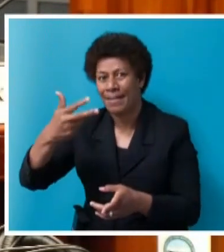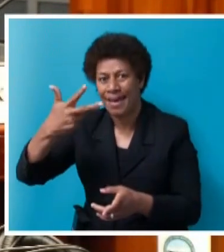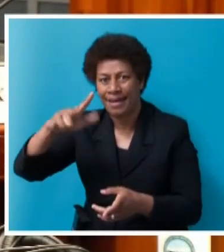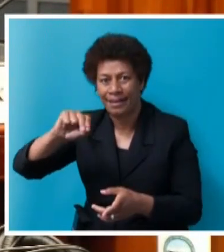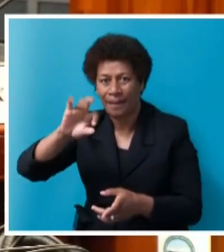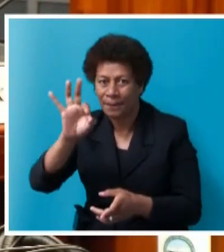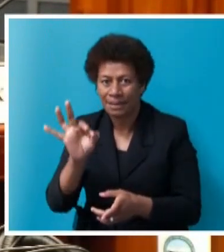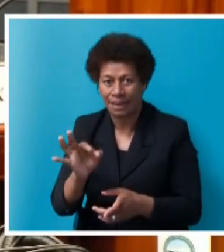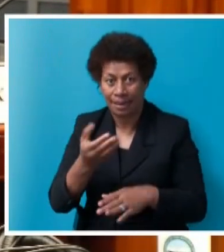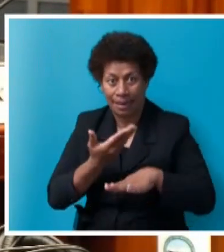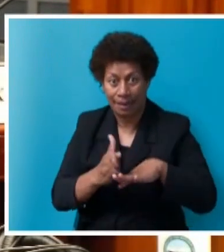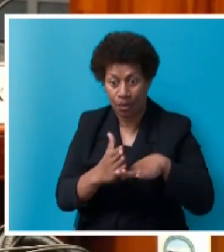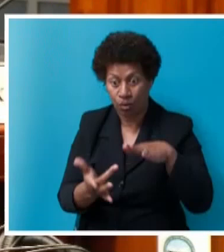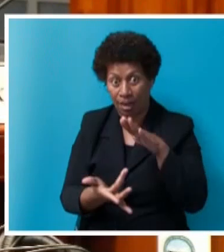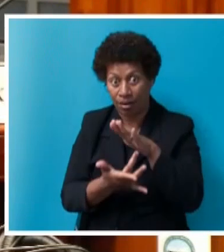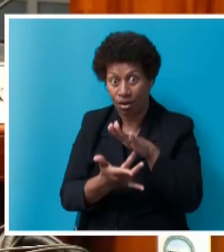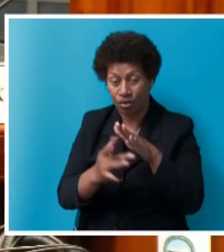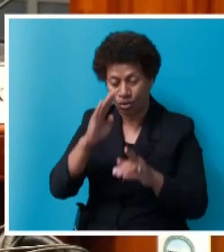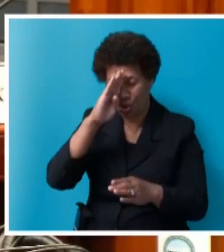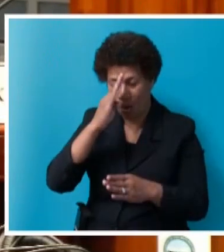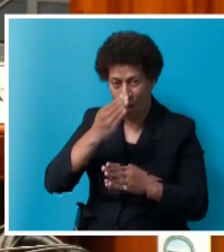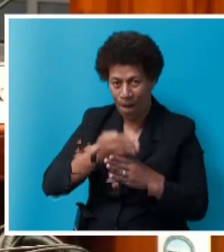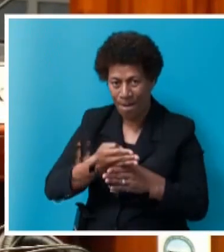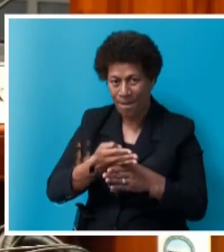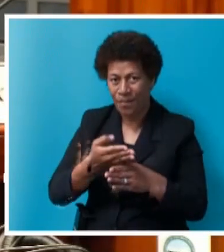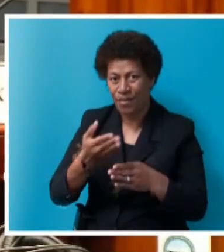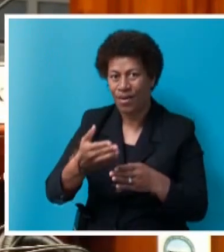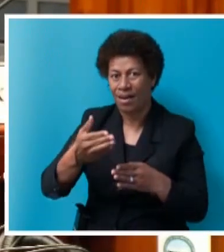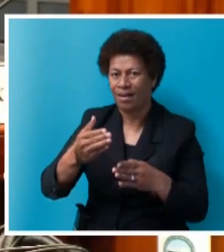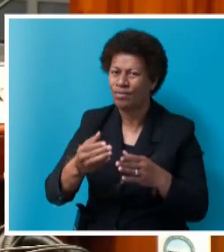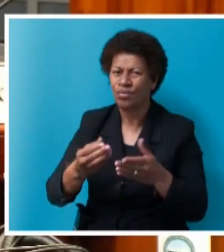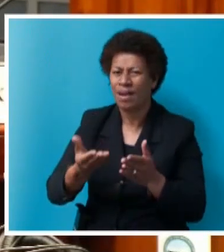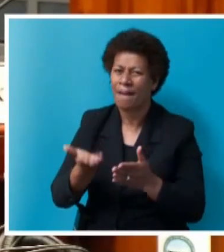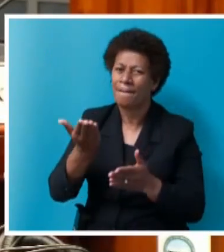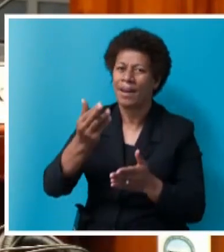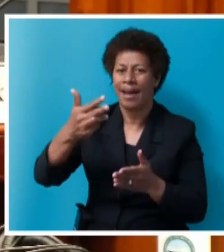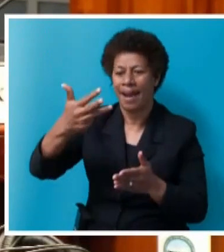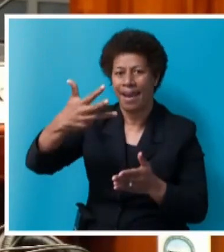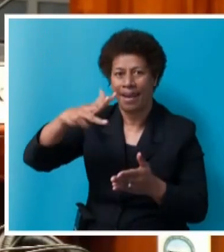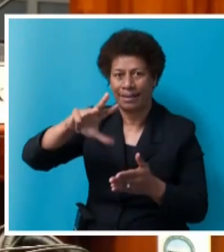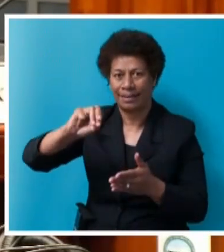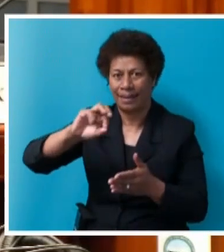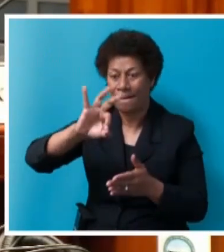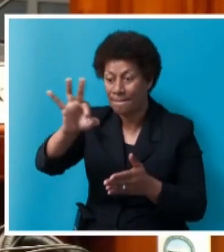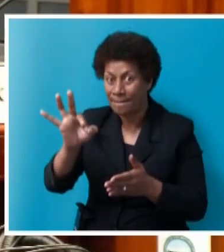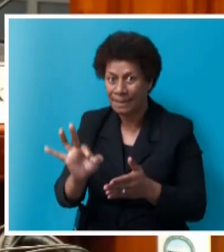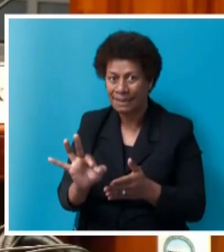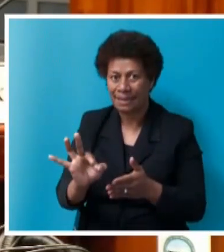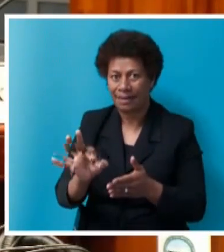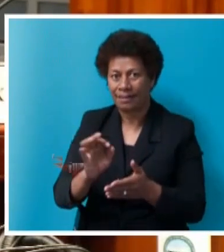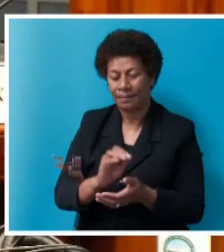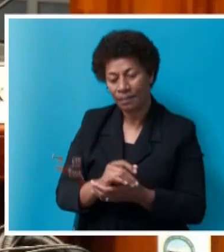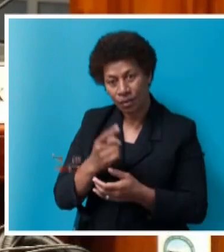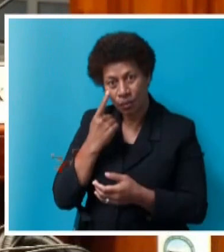new technology, we're hoping to raise this to 90%. Honorable Speaker, looking ahead, the integration